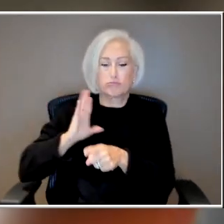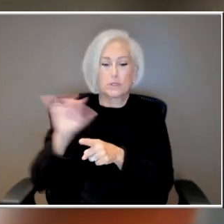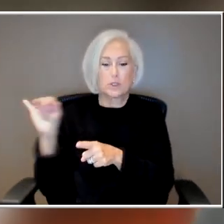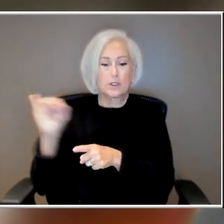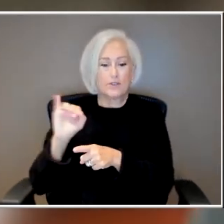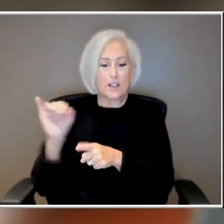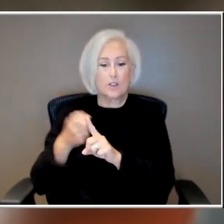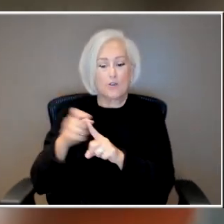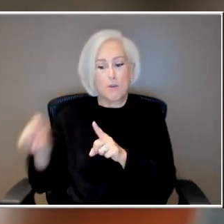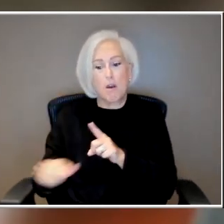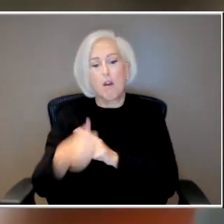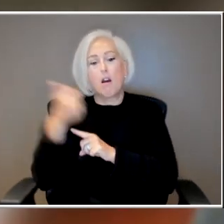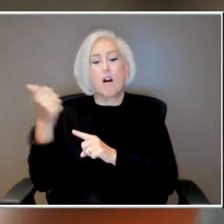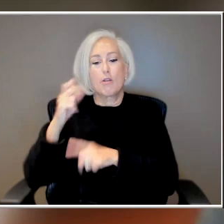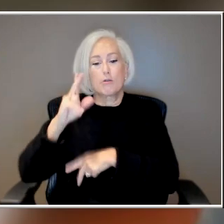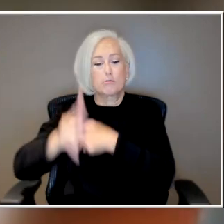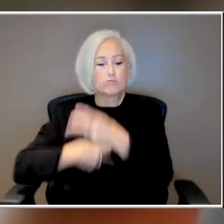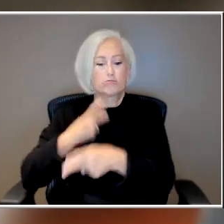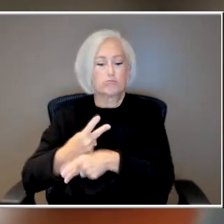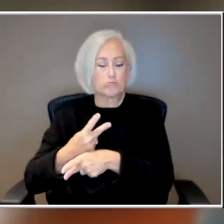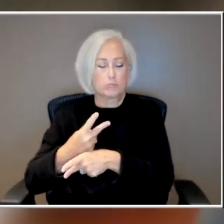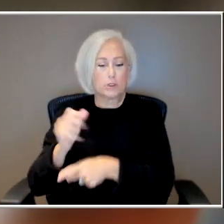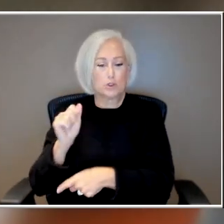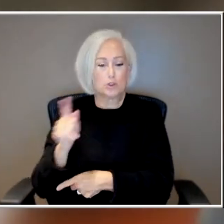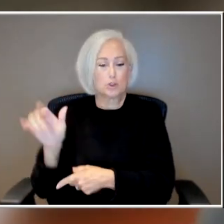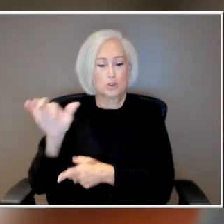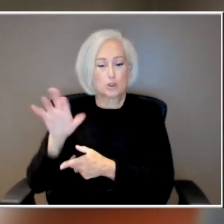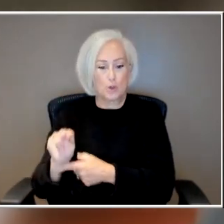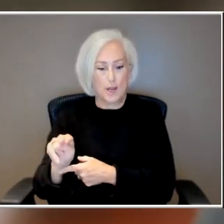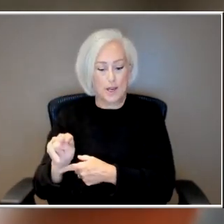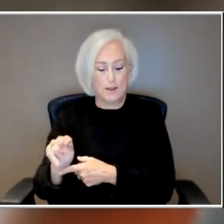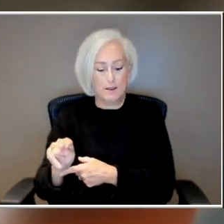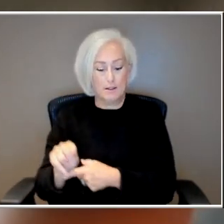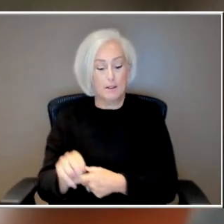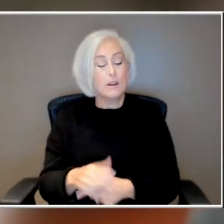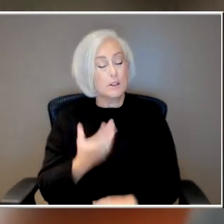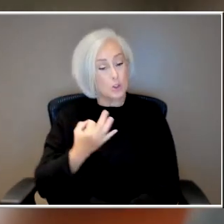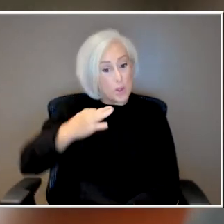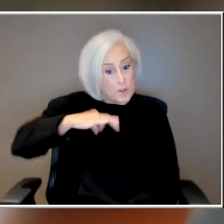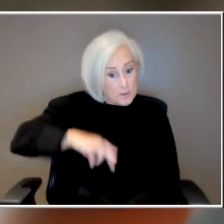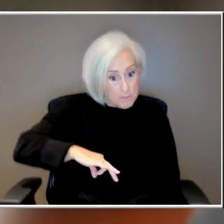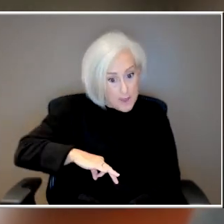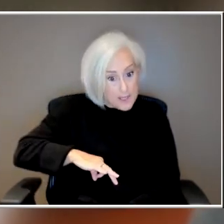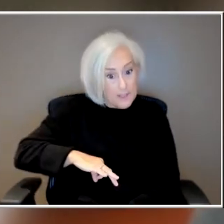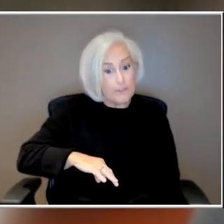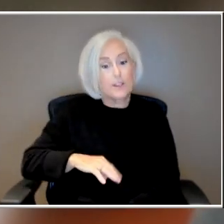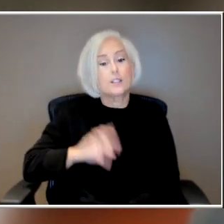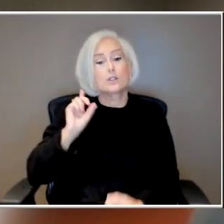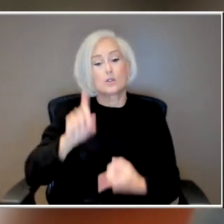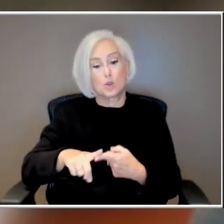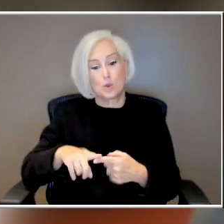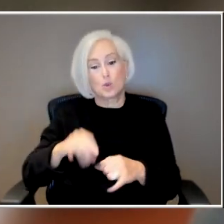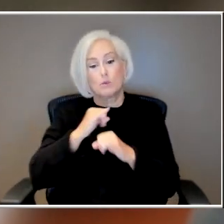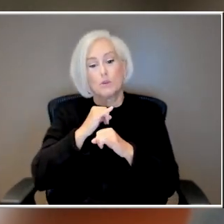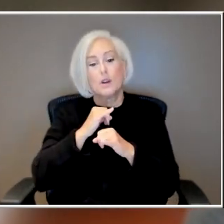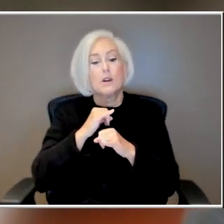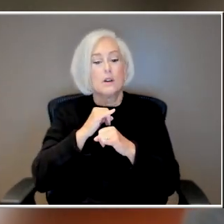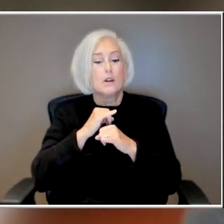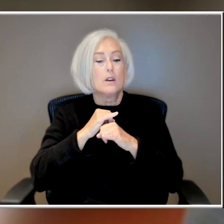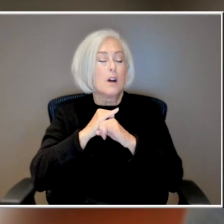strain. So there is some additional benefits to getting the immunity through not getting sick. That's my personal opinion.